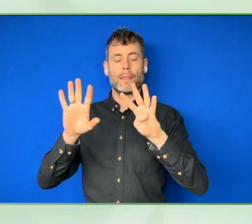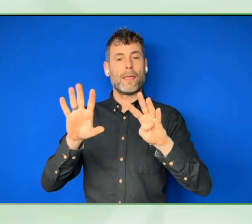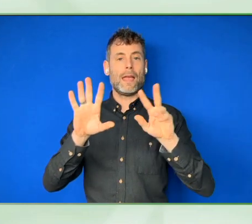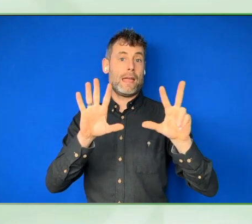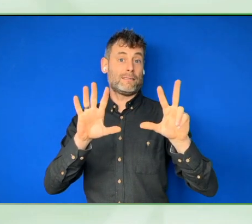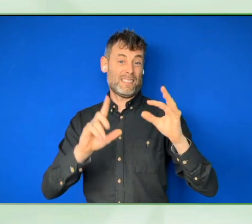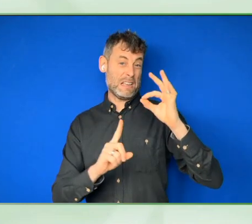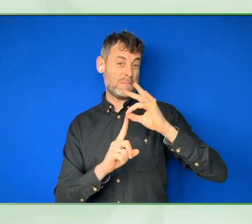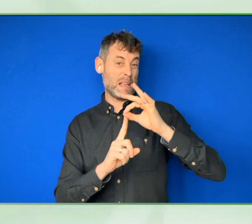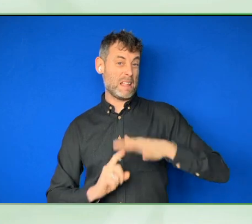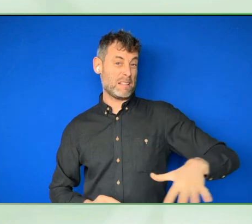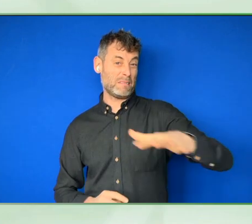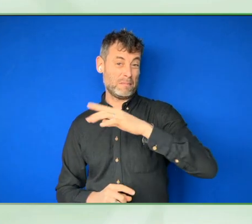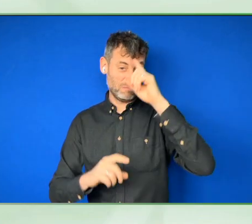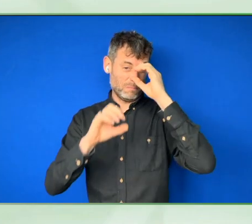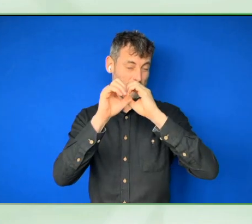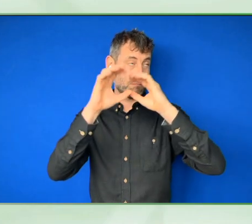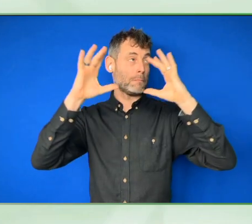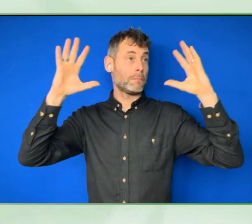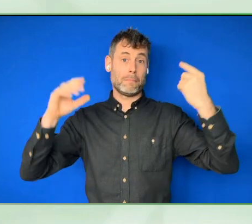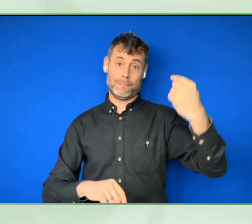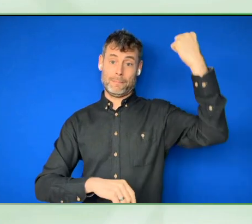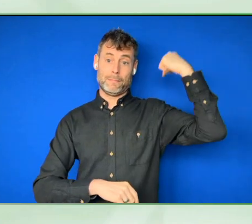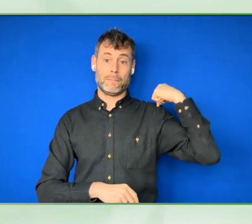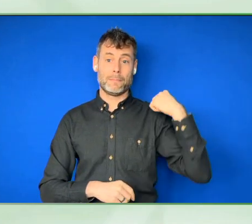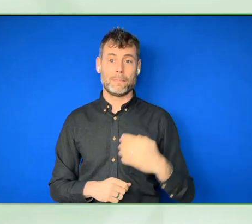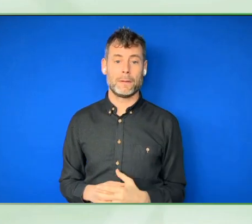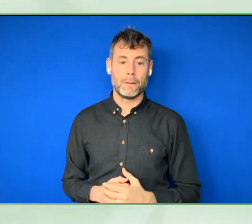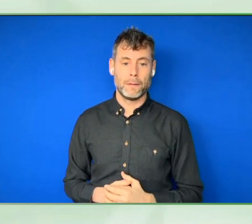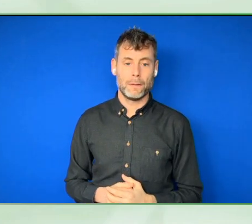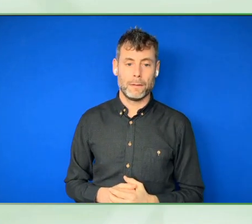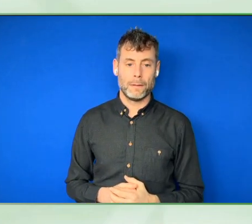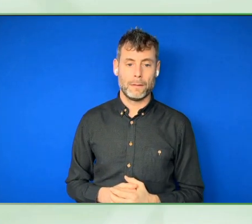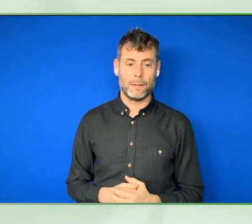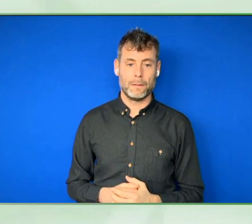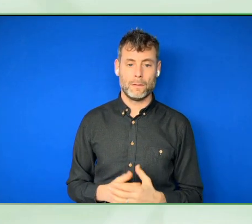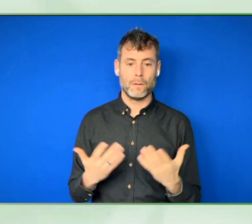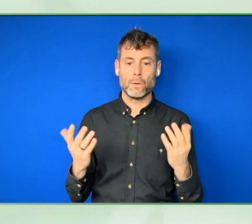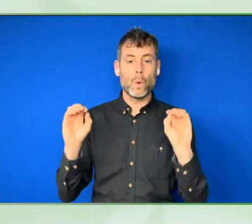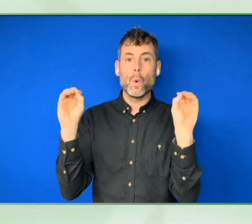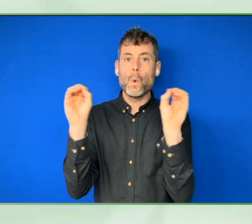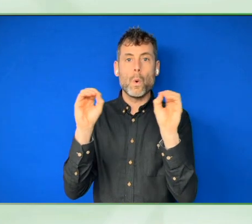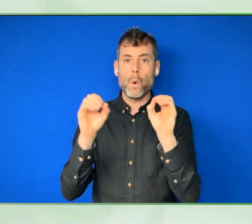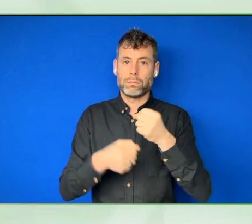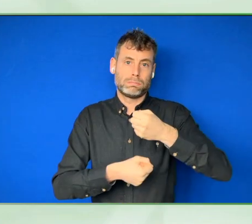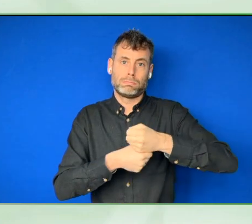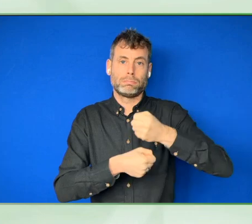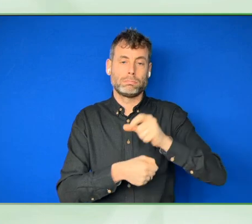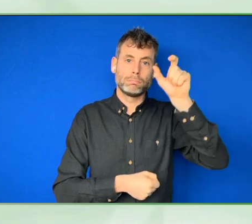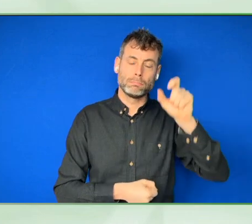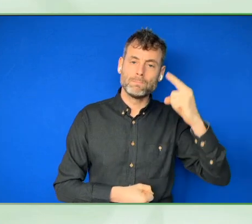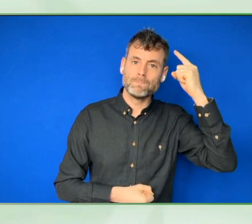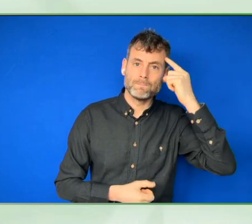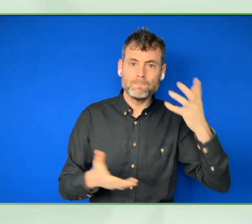were no posts about to talk about optometrists. There were no post of optometrists. No cadre